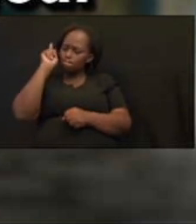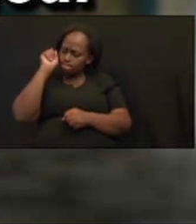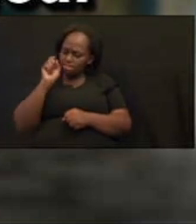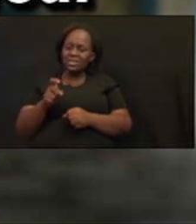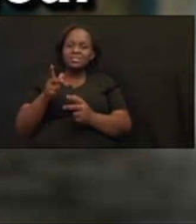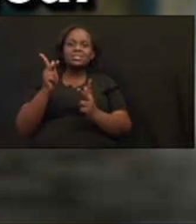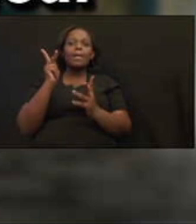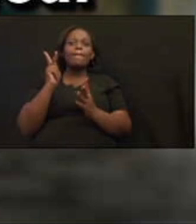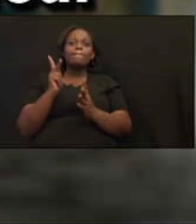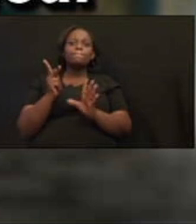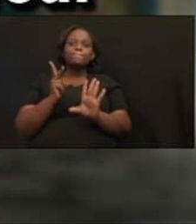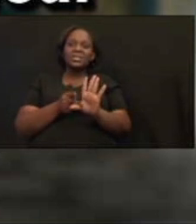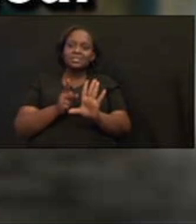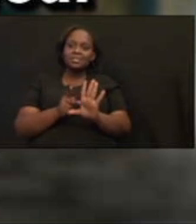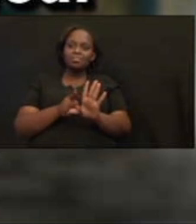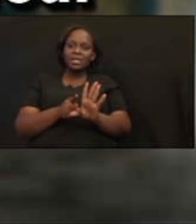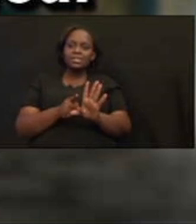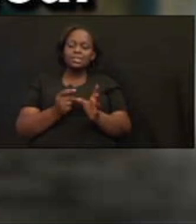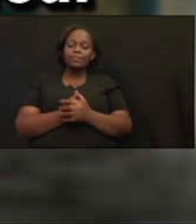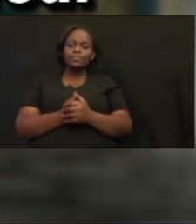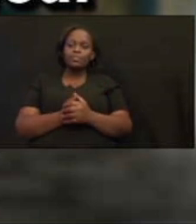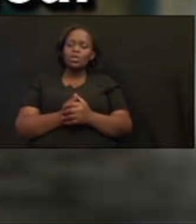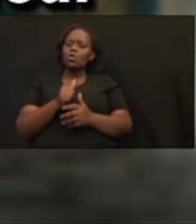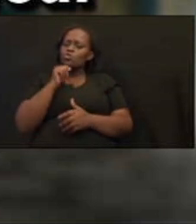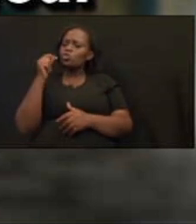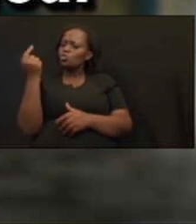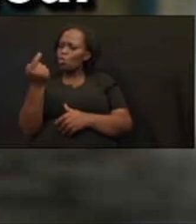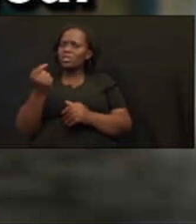role. It is not all up to God.